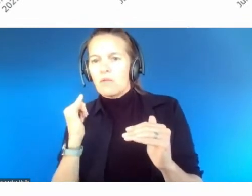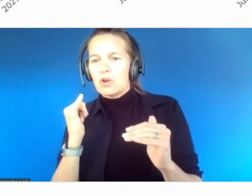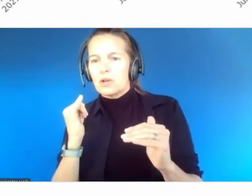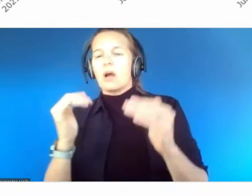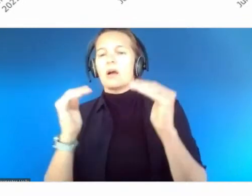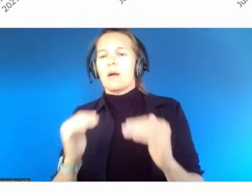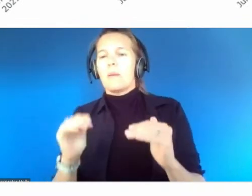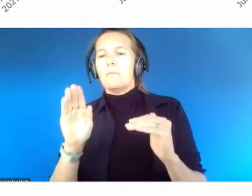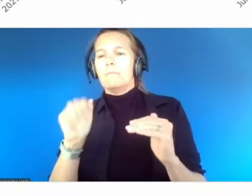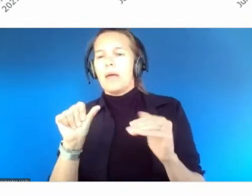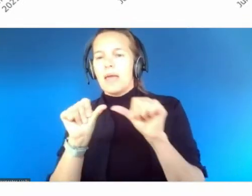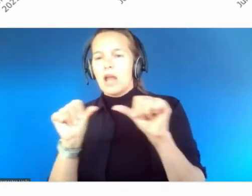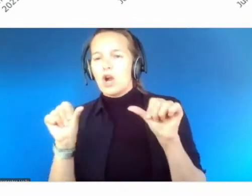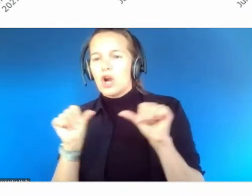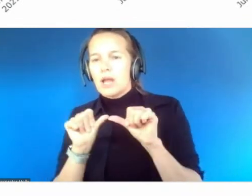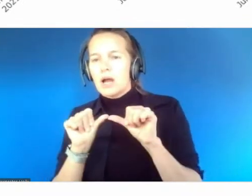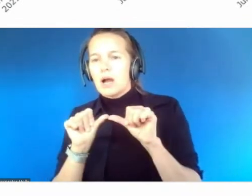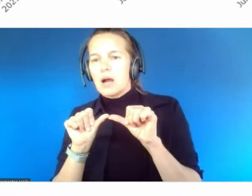Bay Area